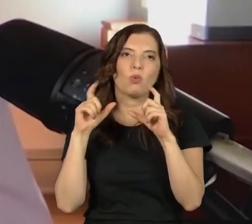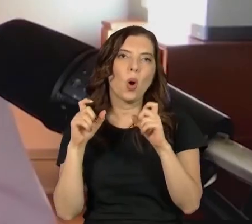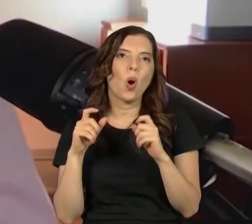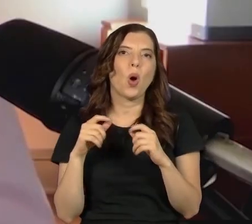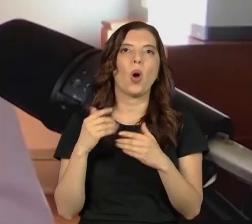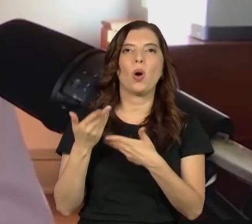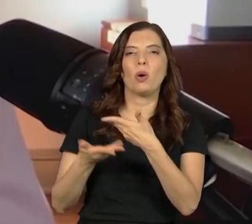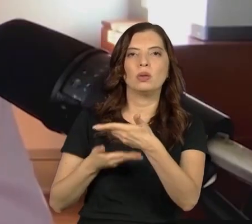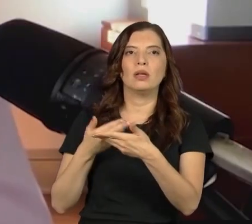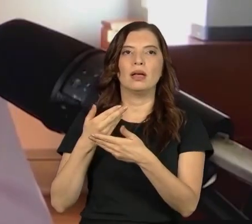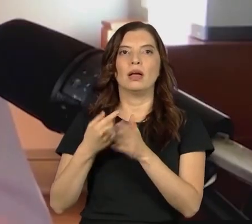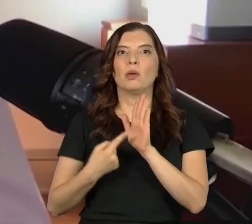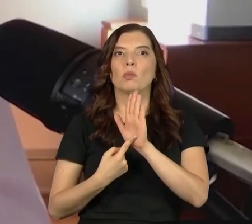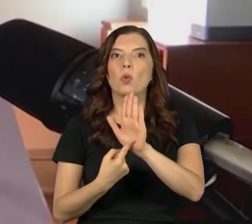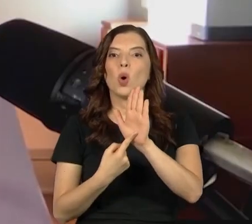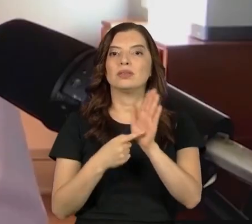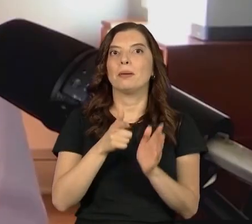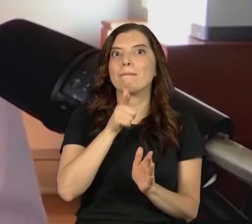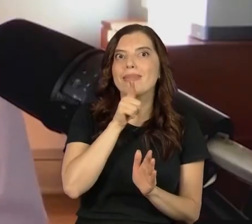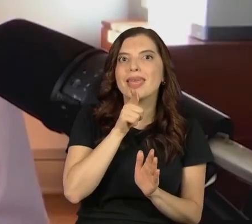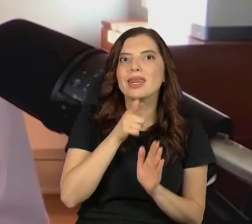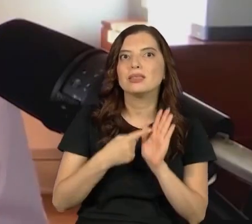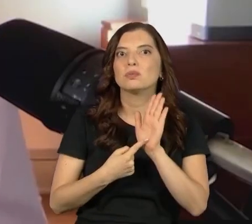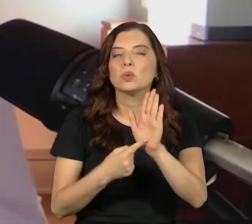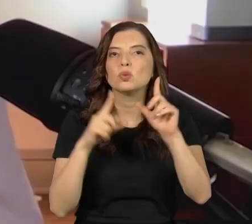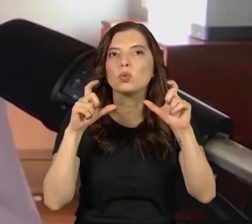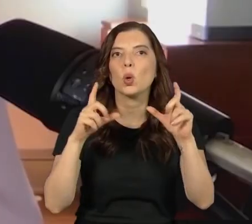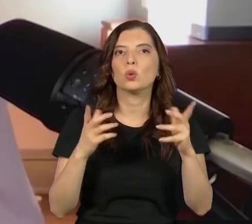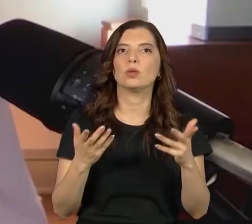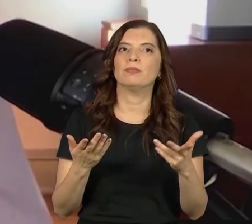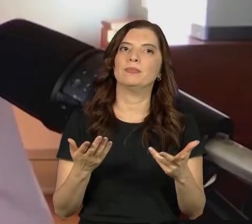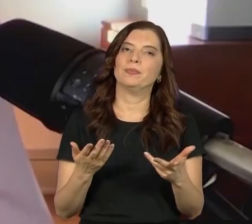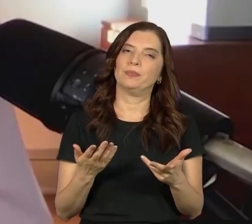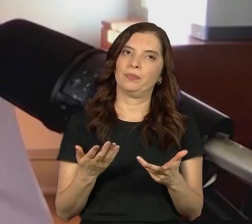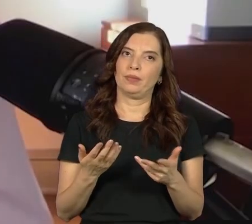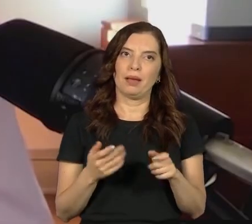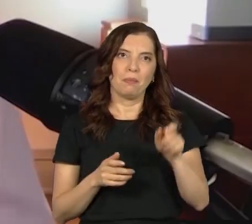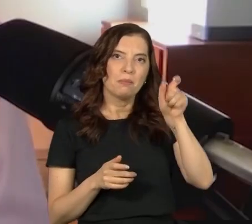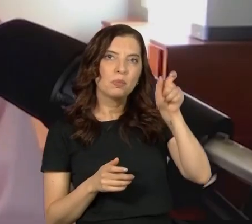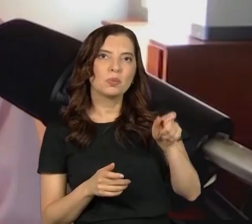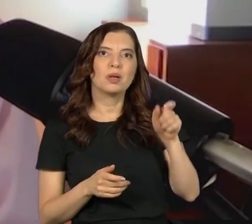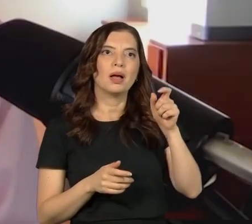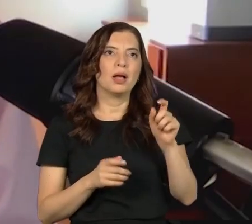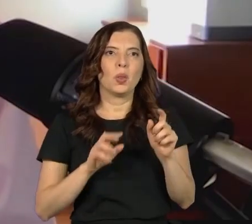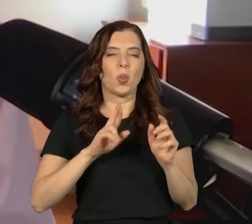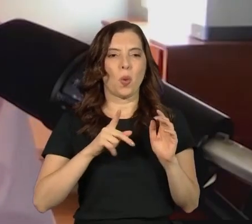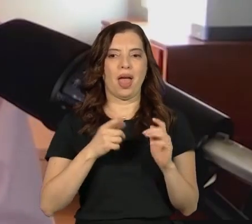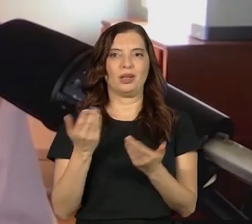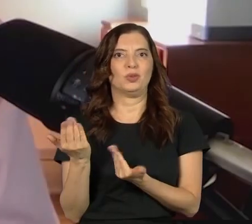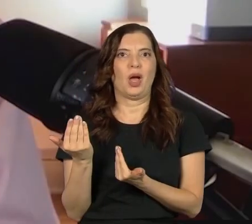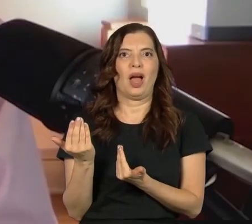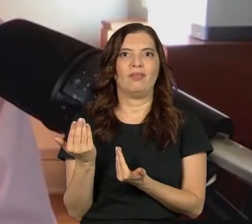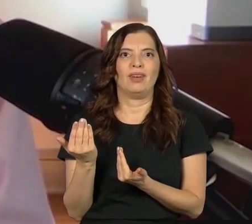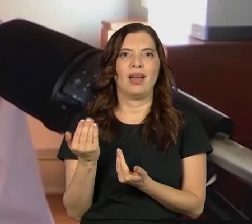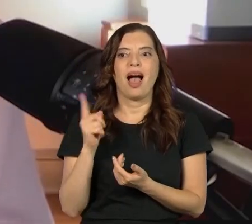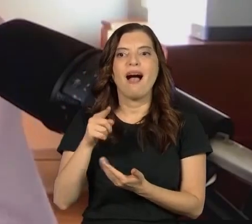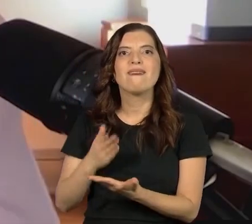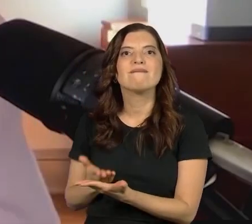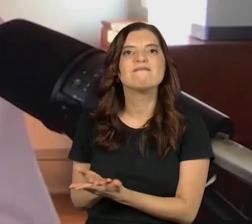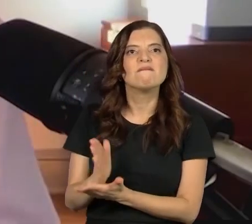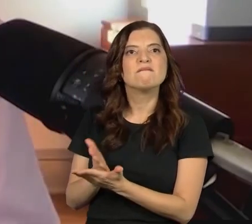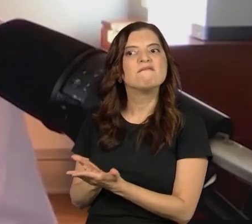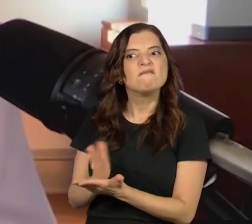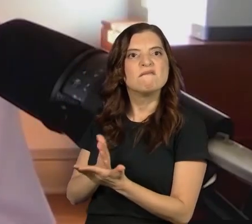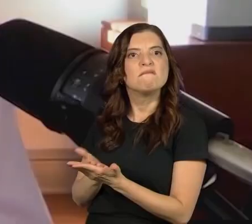then when you get a photo of the boy with showing his penis, then the person reveals that they're not a sexy young woman. They're an extortion ring